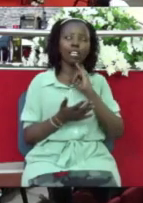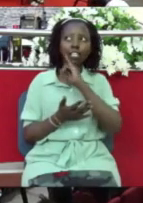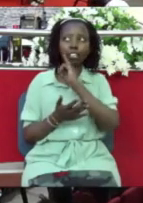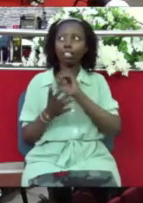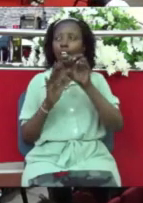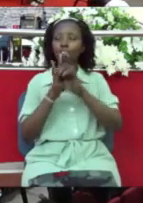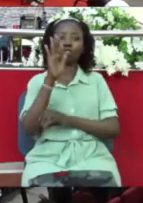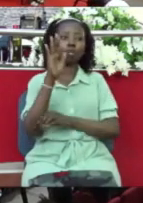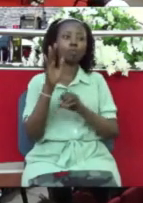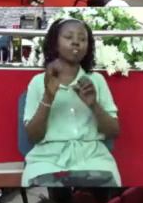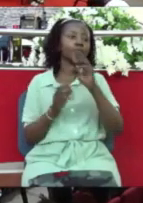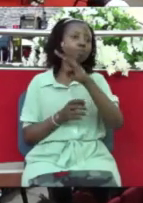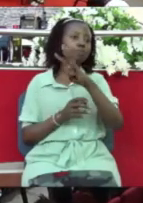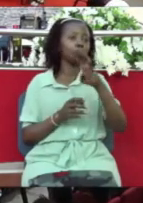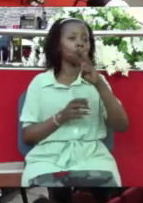10,